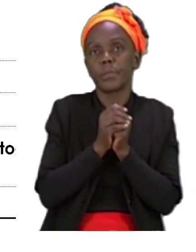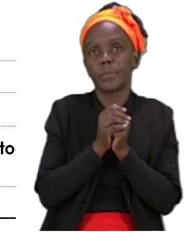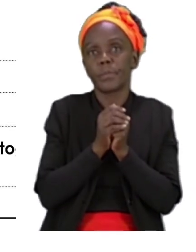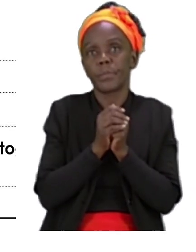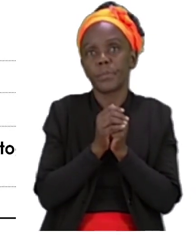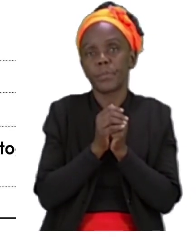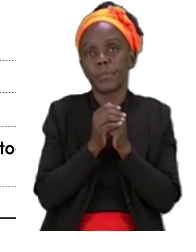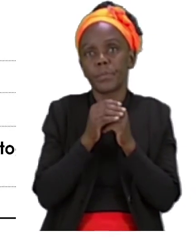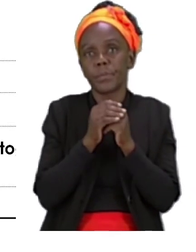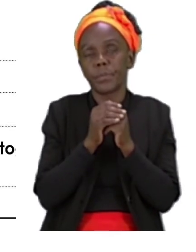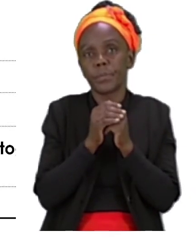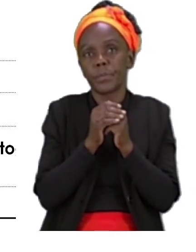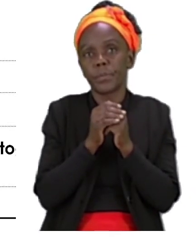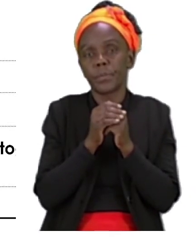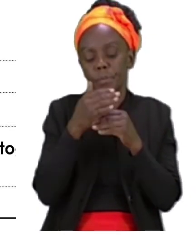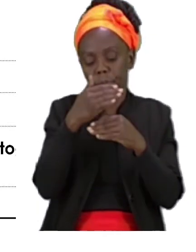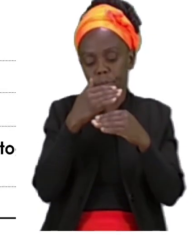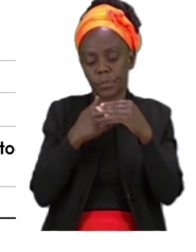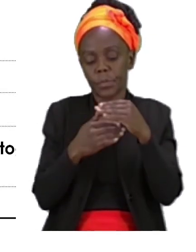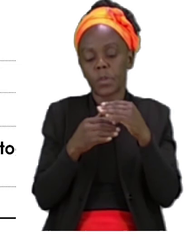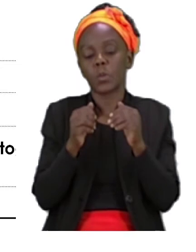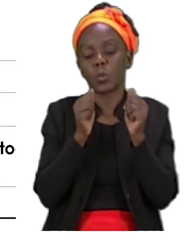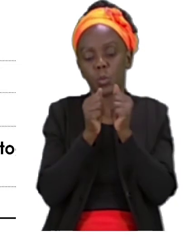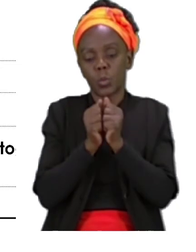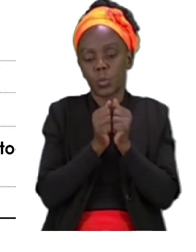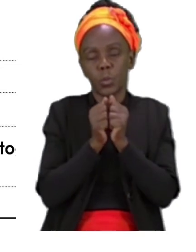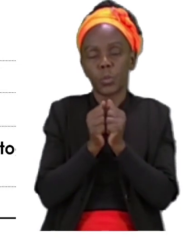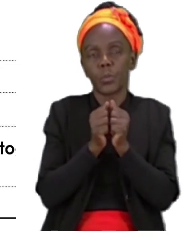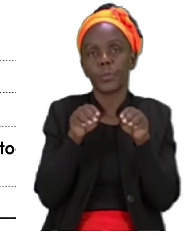Let's now do number 5 together.